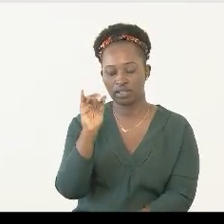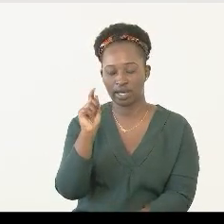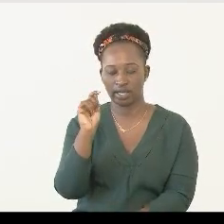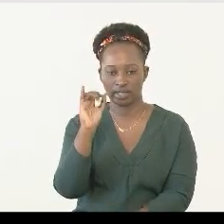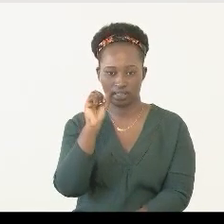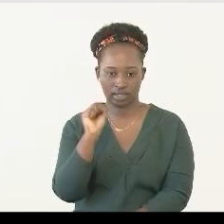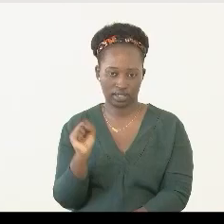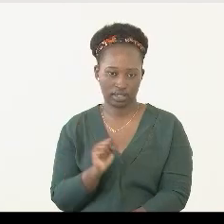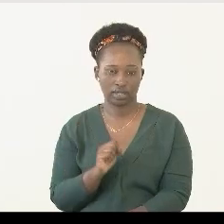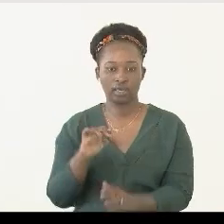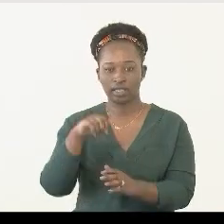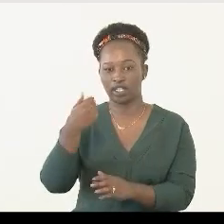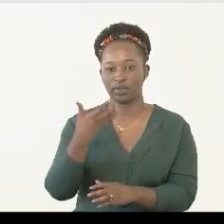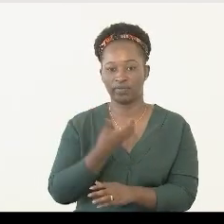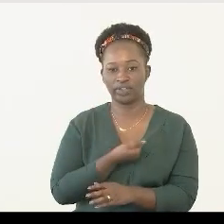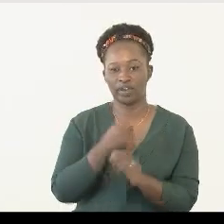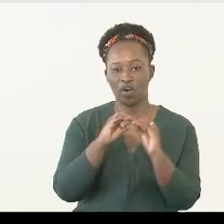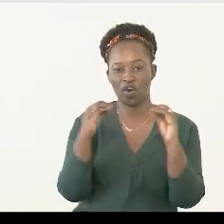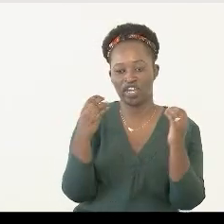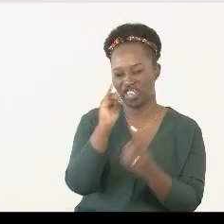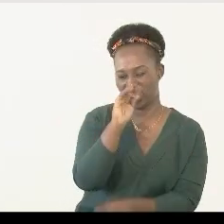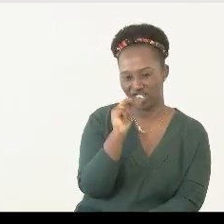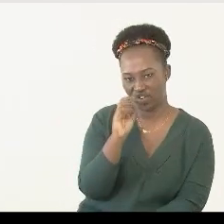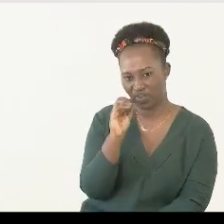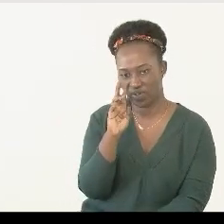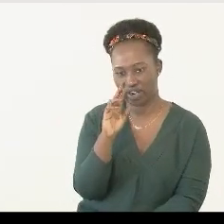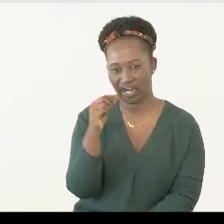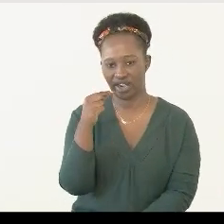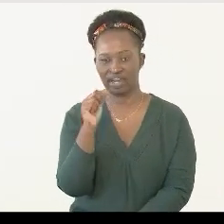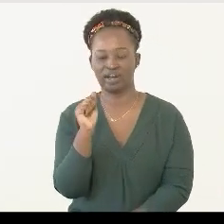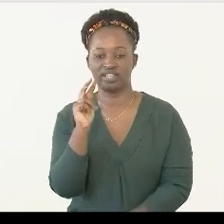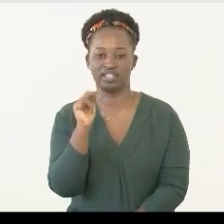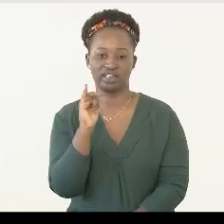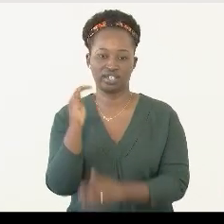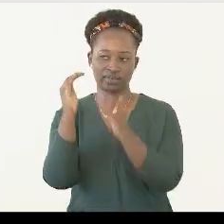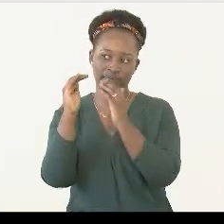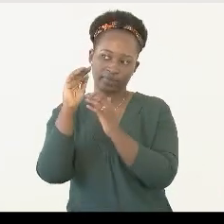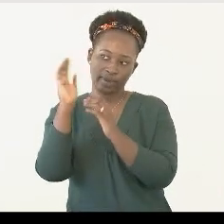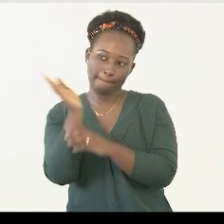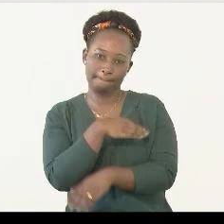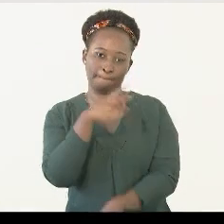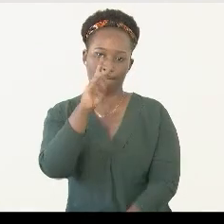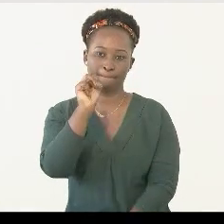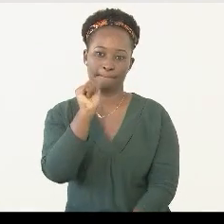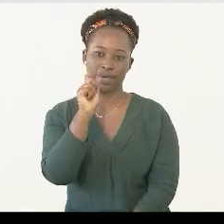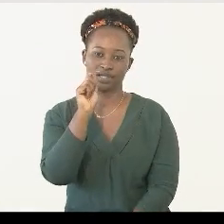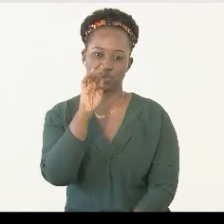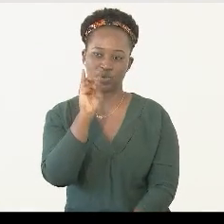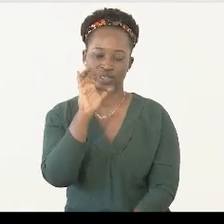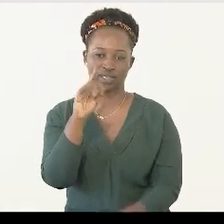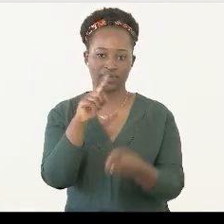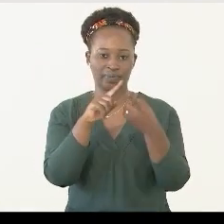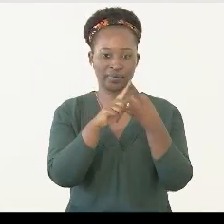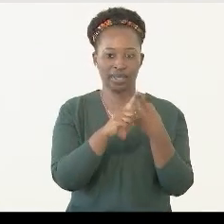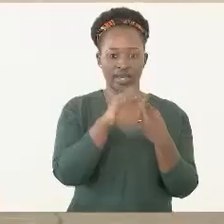Then we have inorganic matter, those which are not organic. Those are the minerals we talked about, calcium